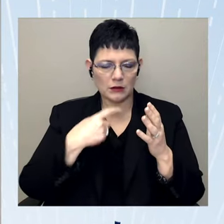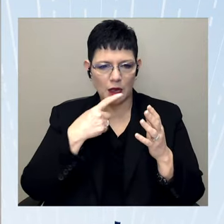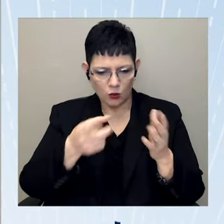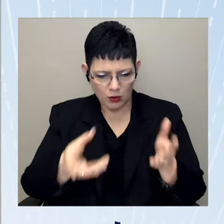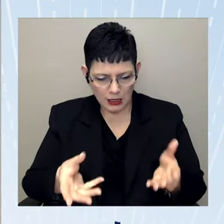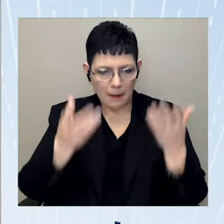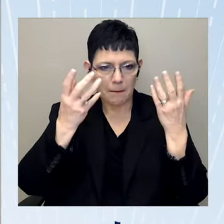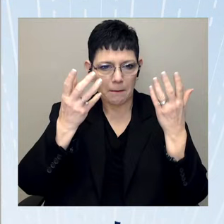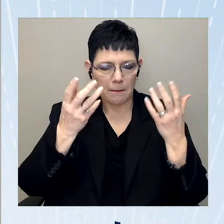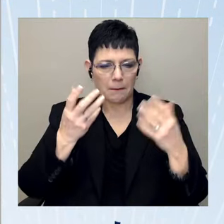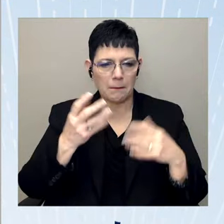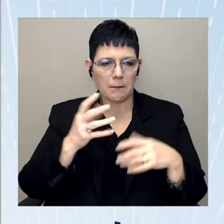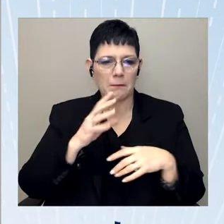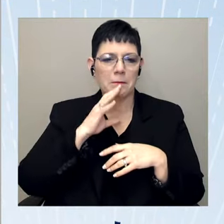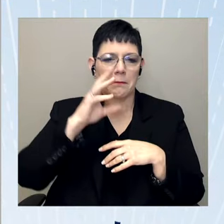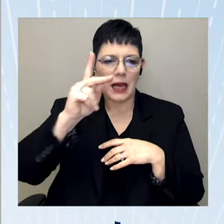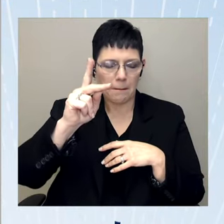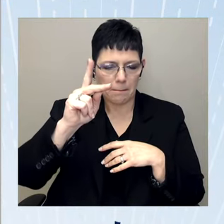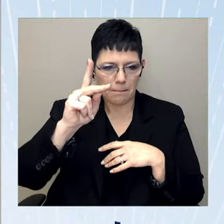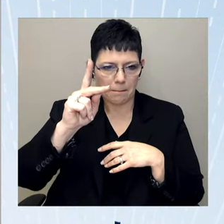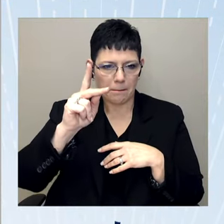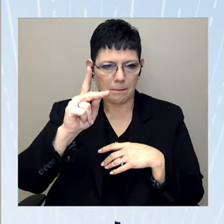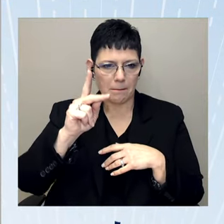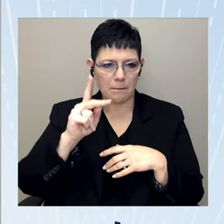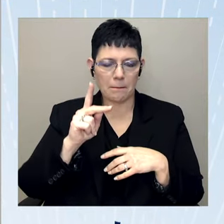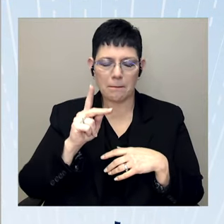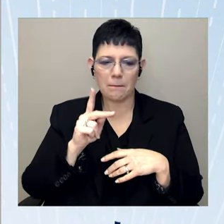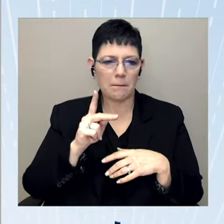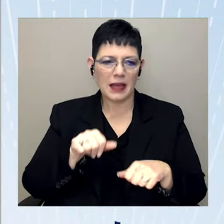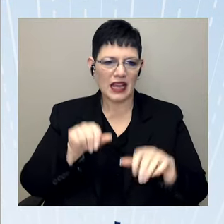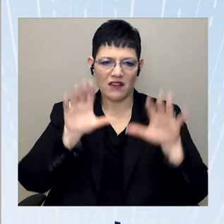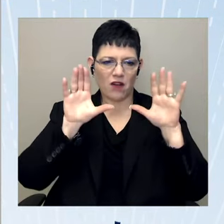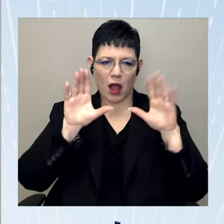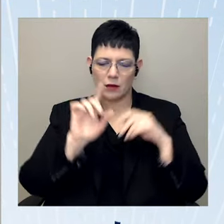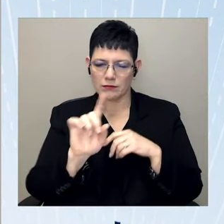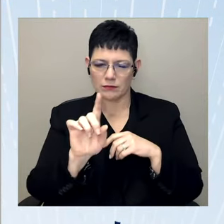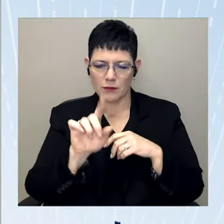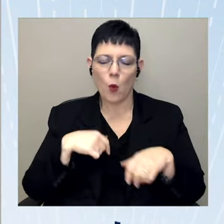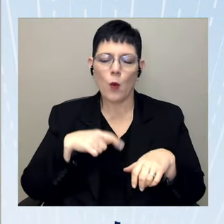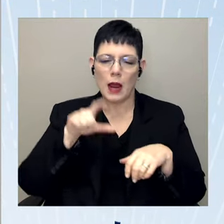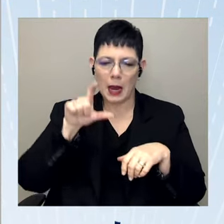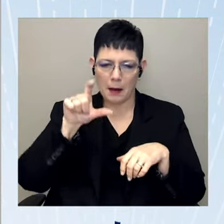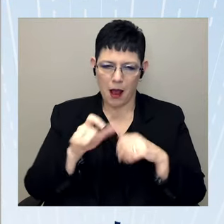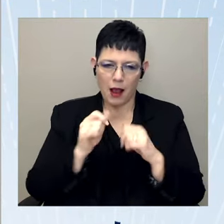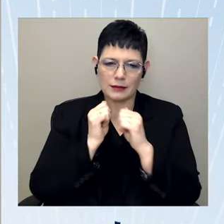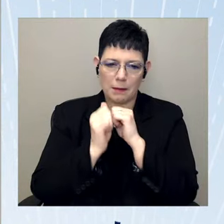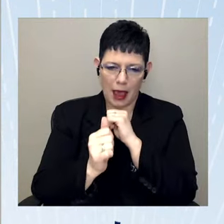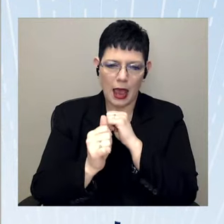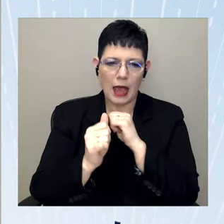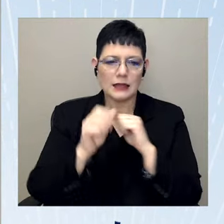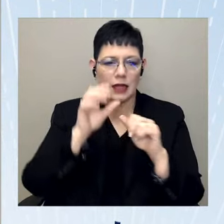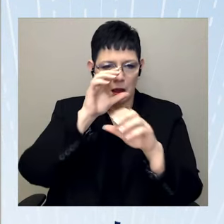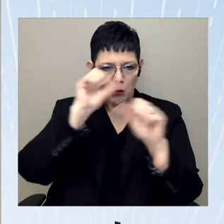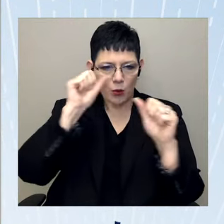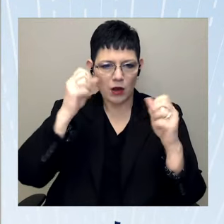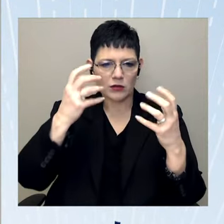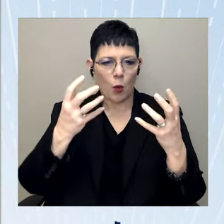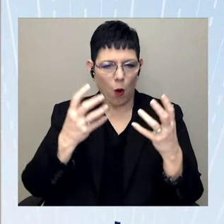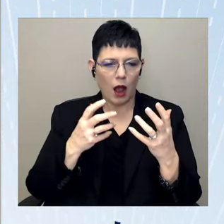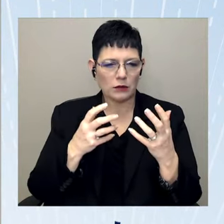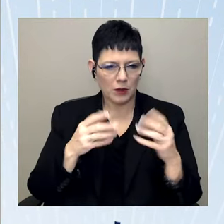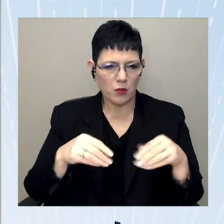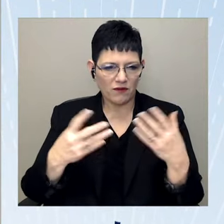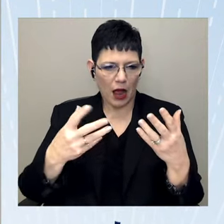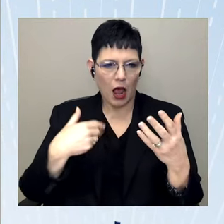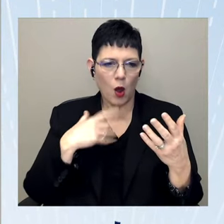speak out, don't let go, because we got to get this over the hump. You got a president who wants to be there. We will be there with you.